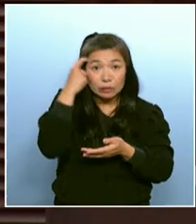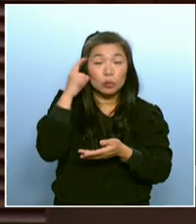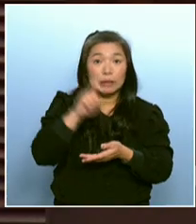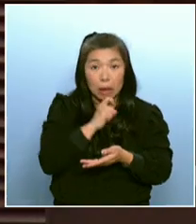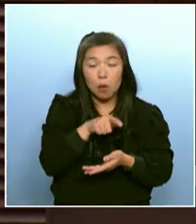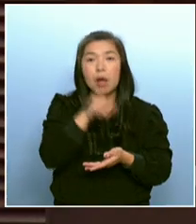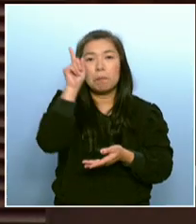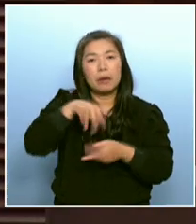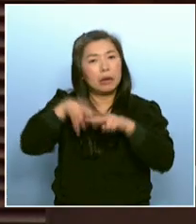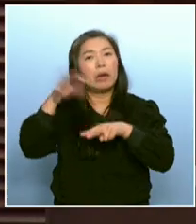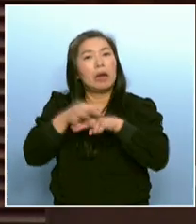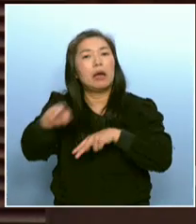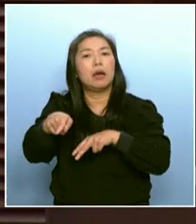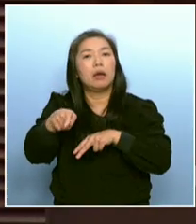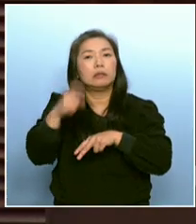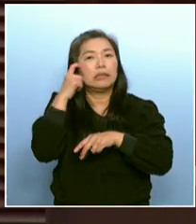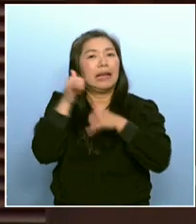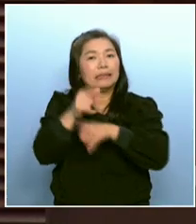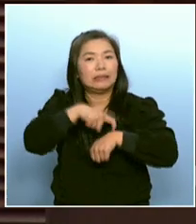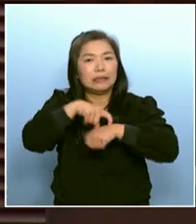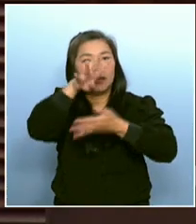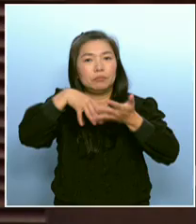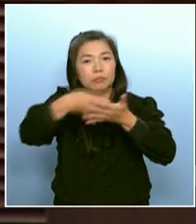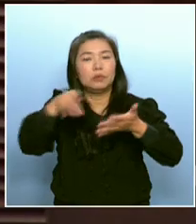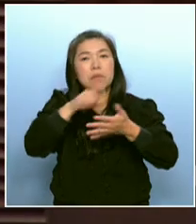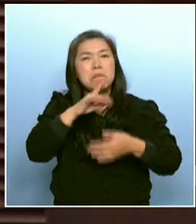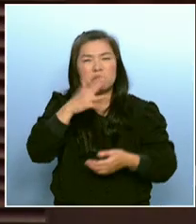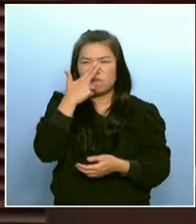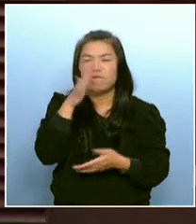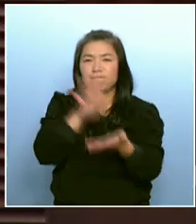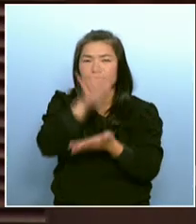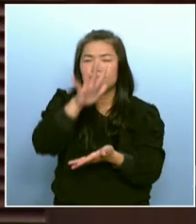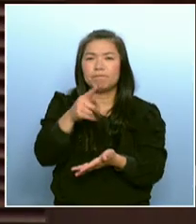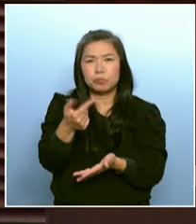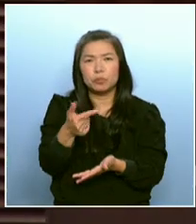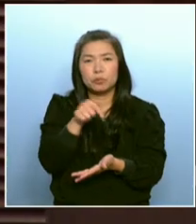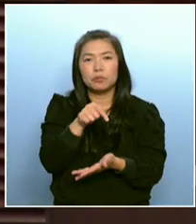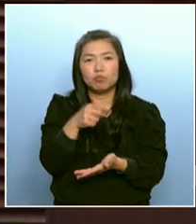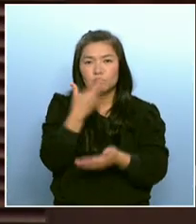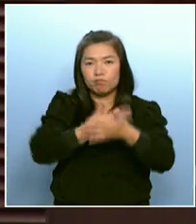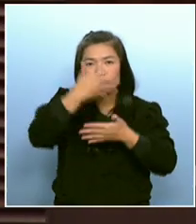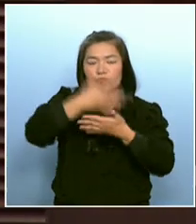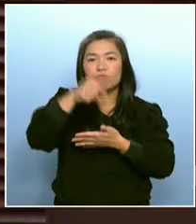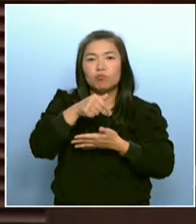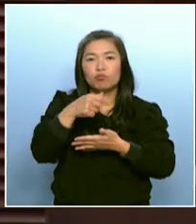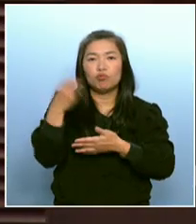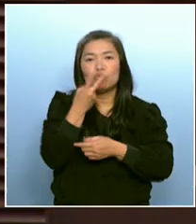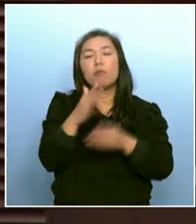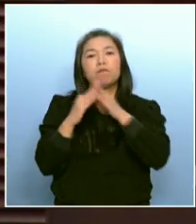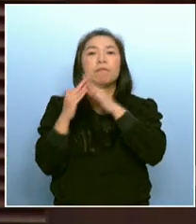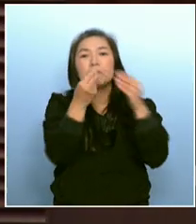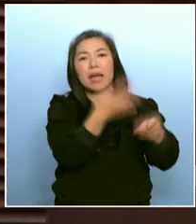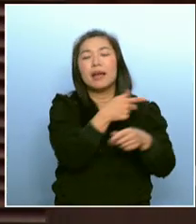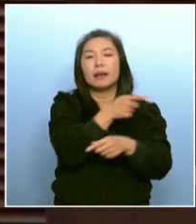yet. It is only after we get the funding approval that we will grant the land to the Housing Society. According to our timetable, it will take the Housing